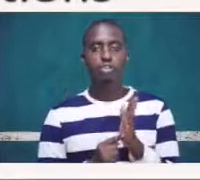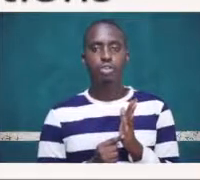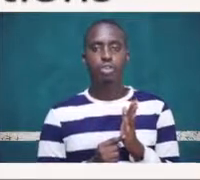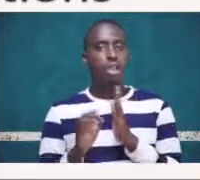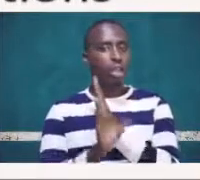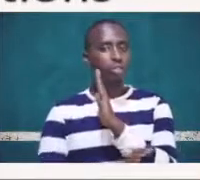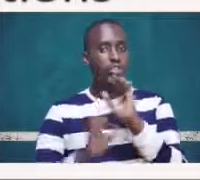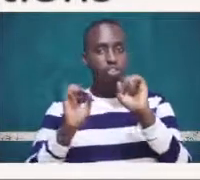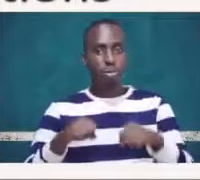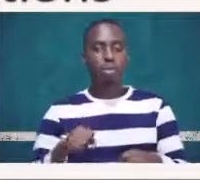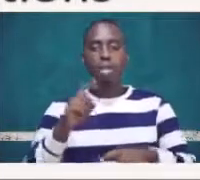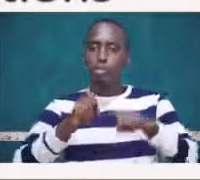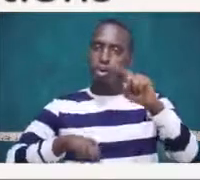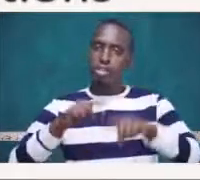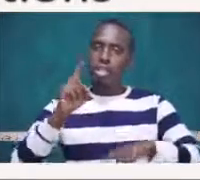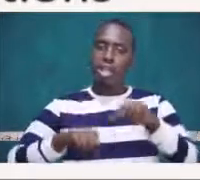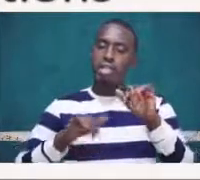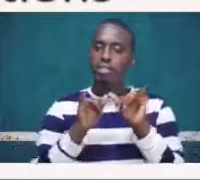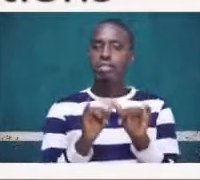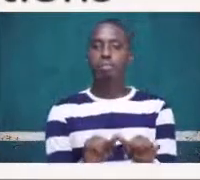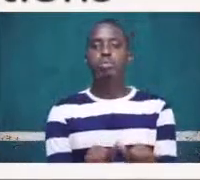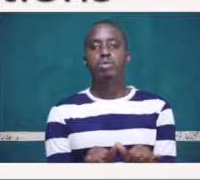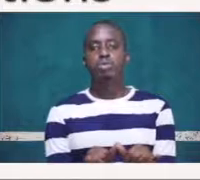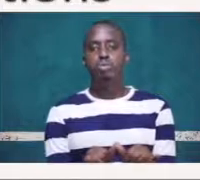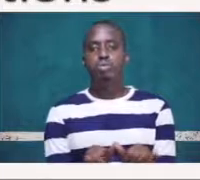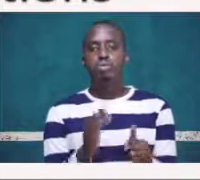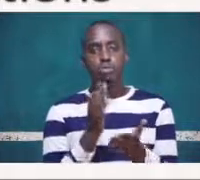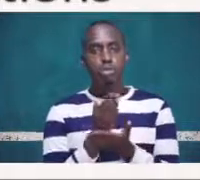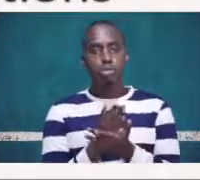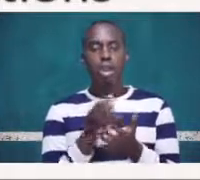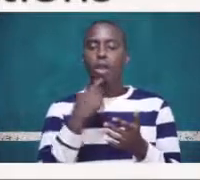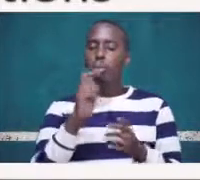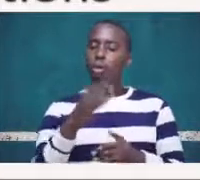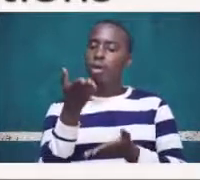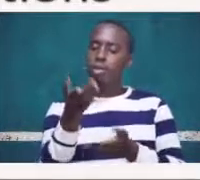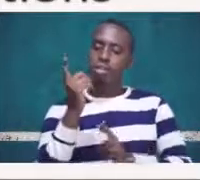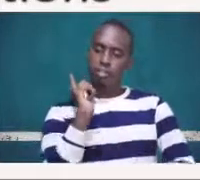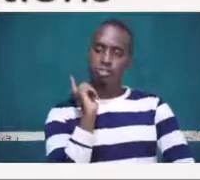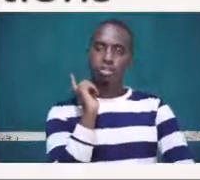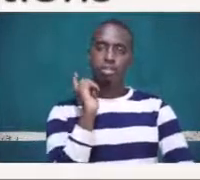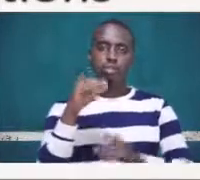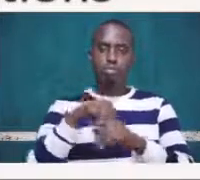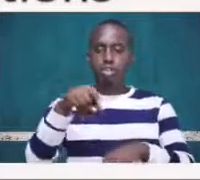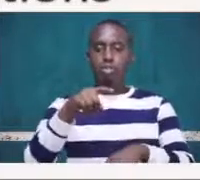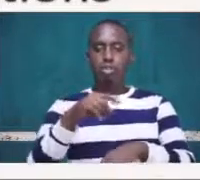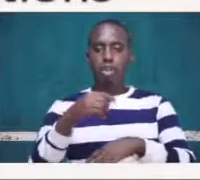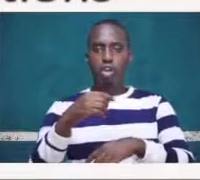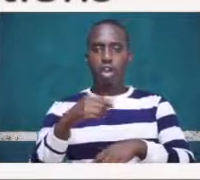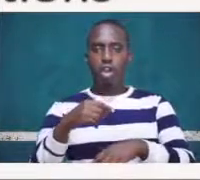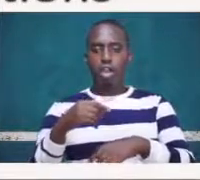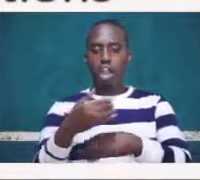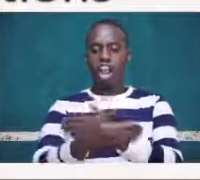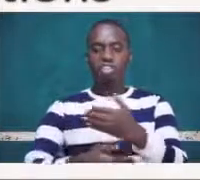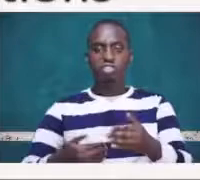countries should be politically stable. There should be security within the region. If countries are